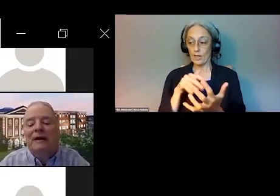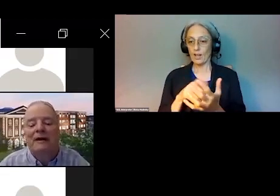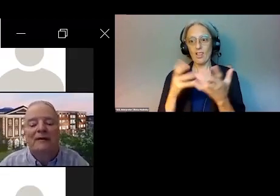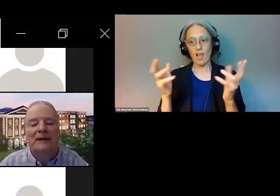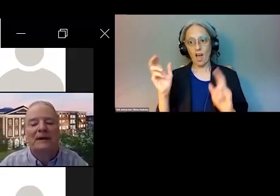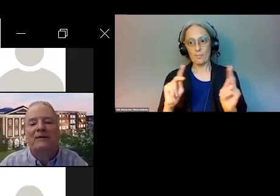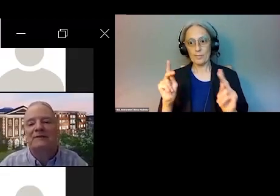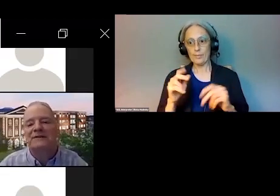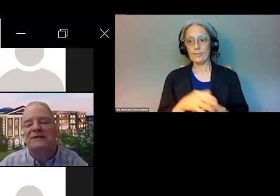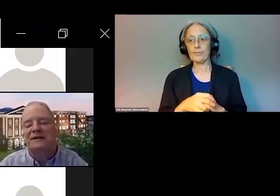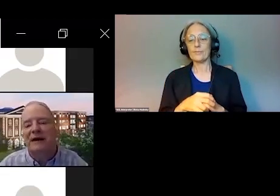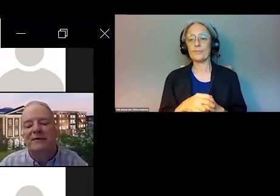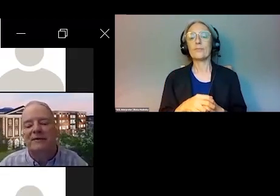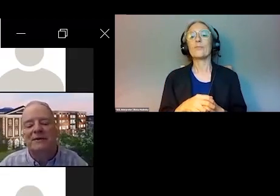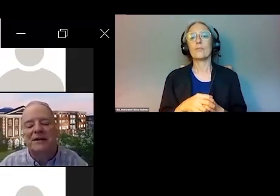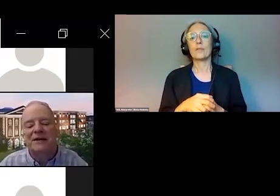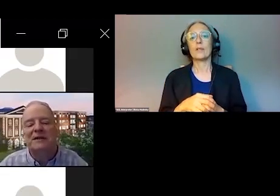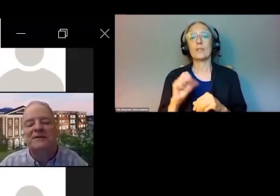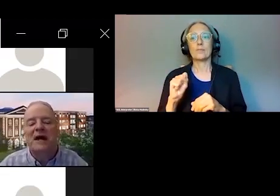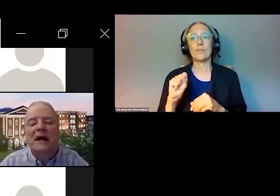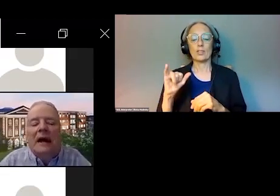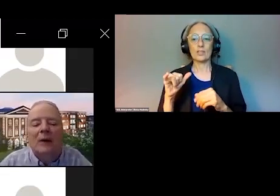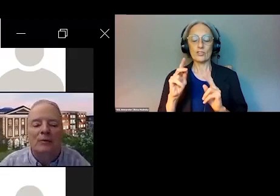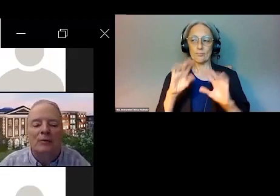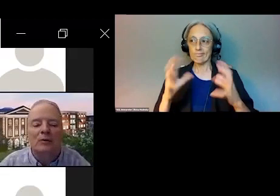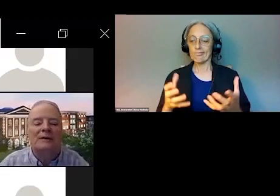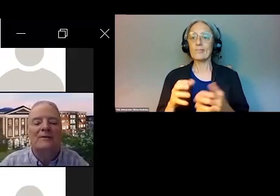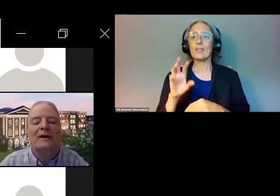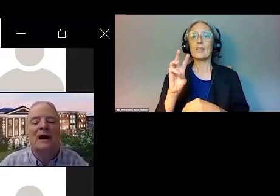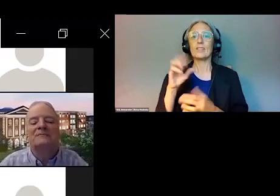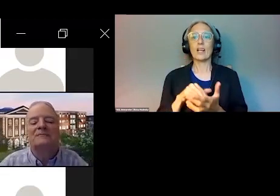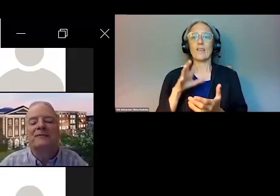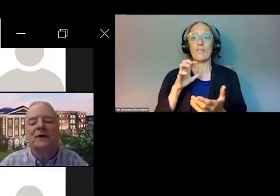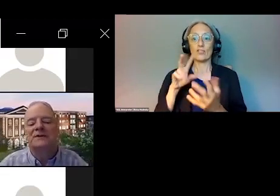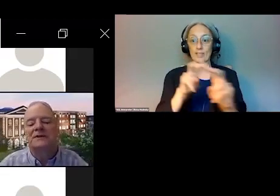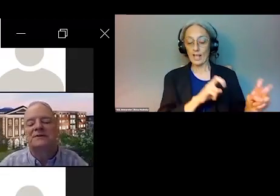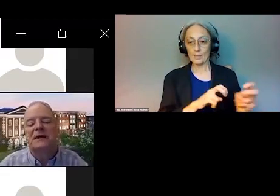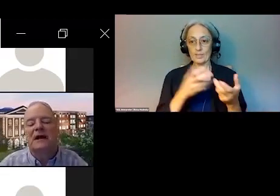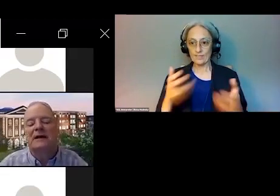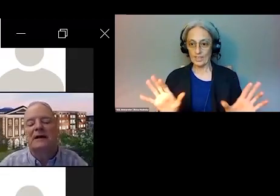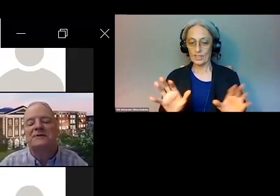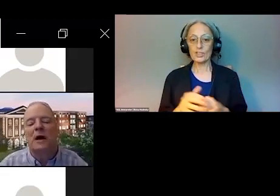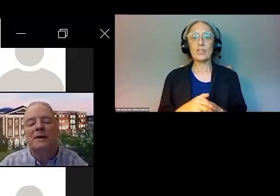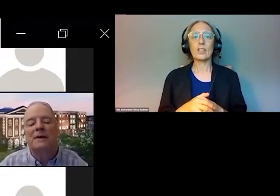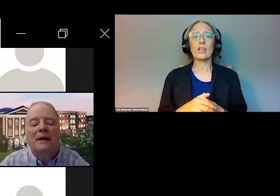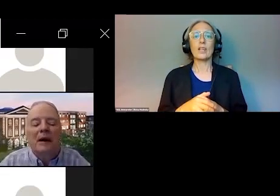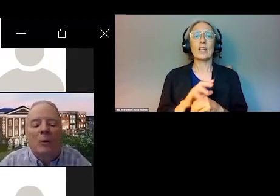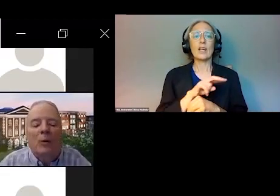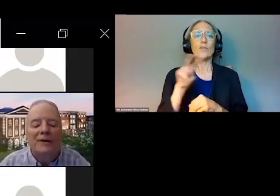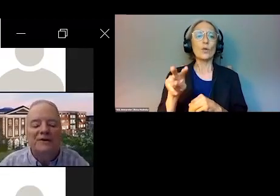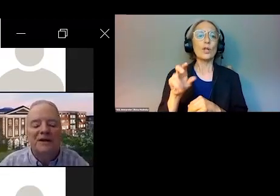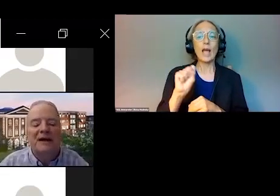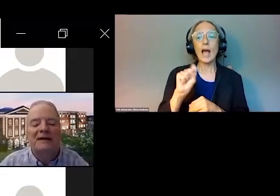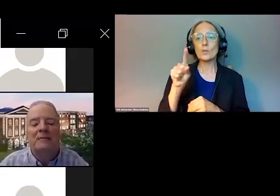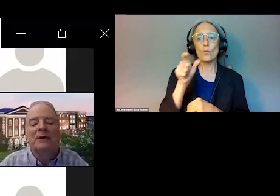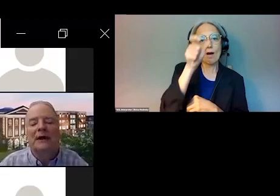injury. They've completed over 6,500 assessments. And when you look down a column, for instance, like S1,